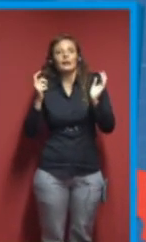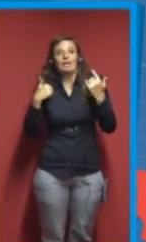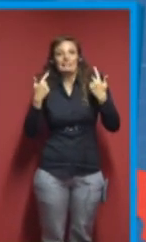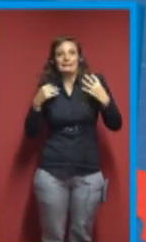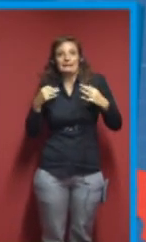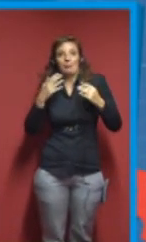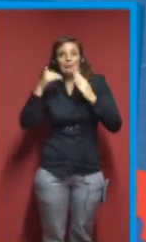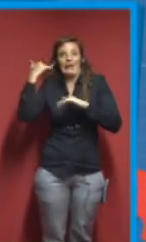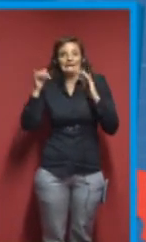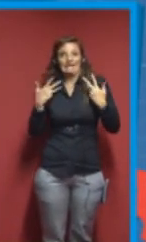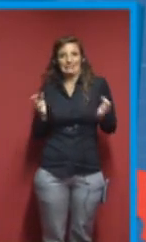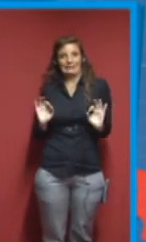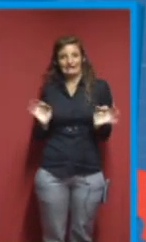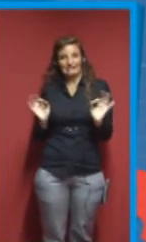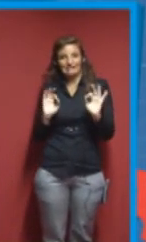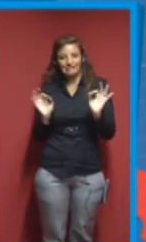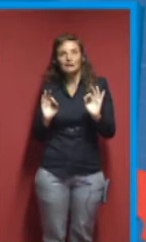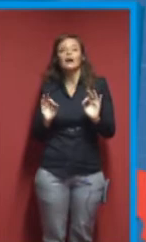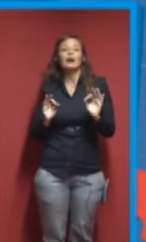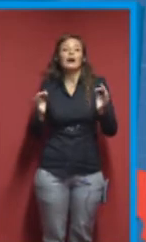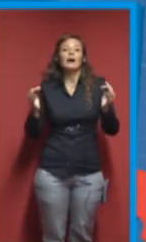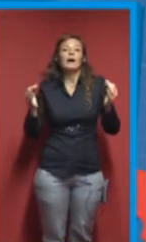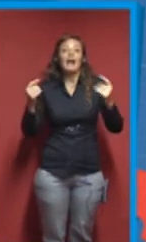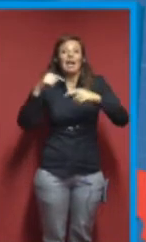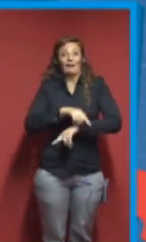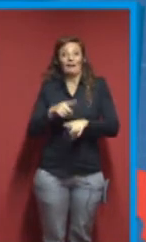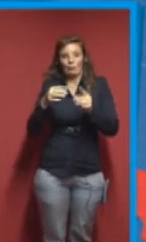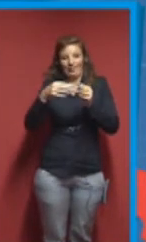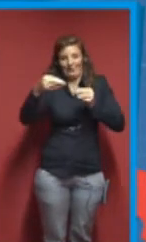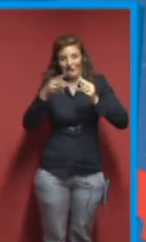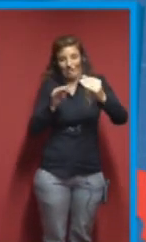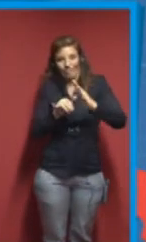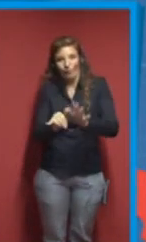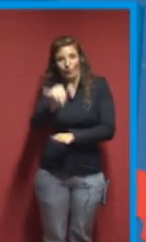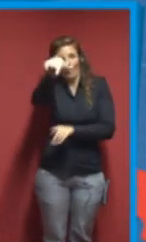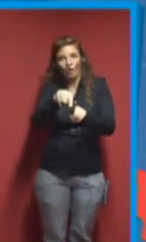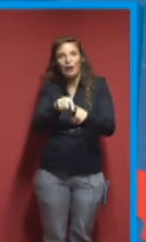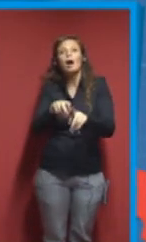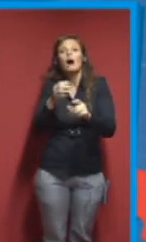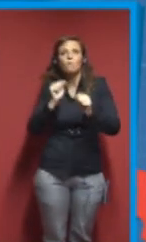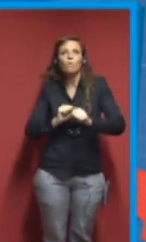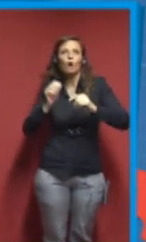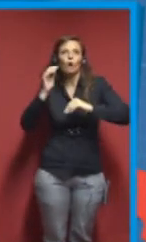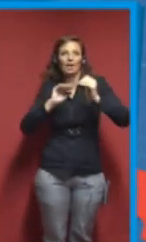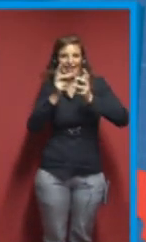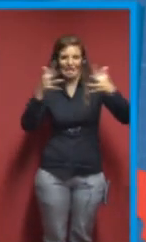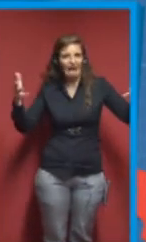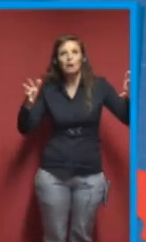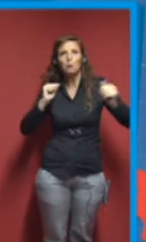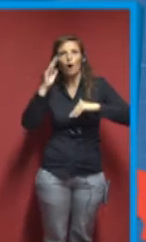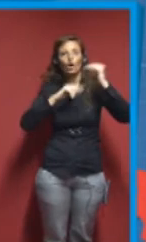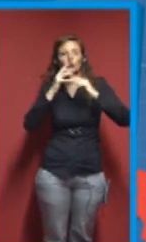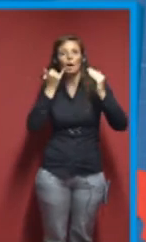why, instead of that big flying machine, we can build this little flying machine for a hundredth of the cost. So where are we